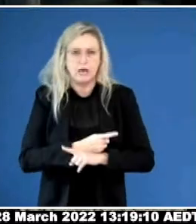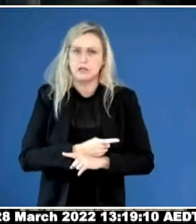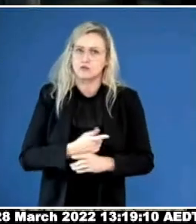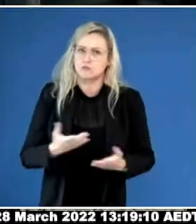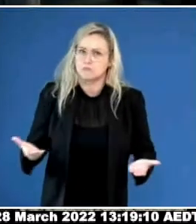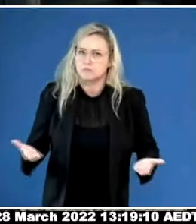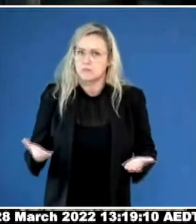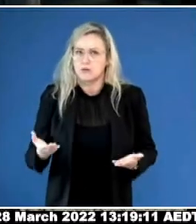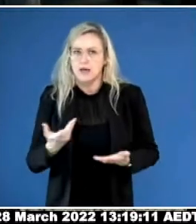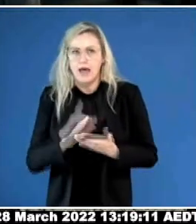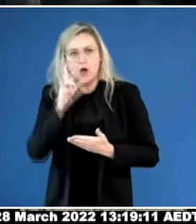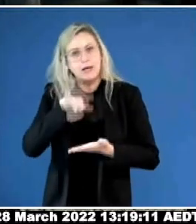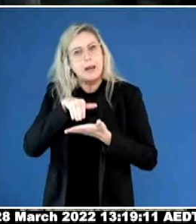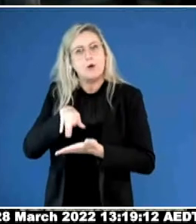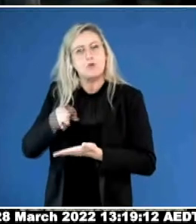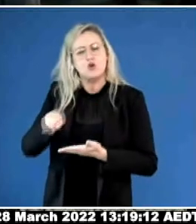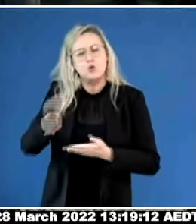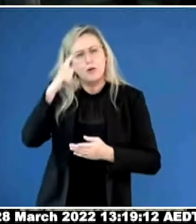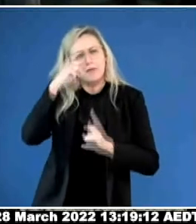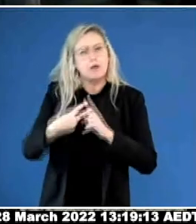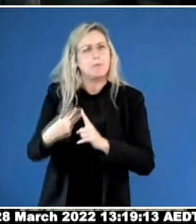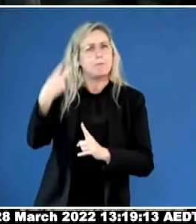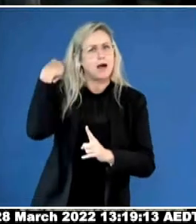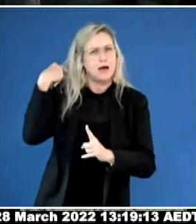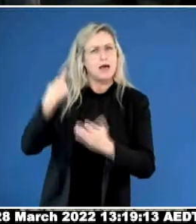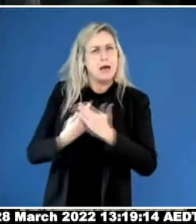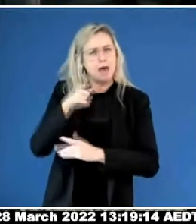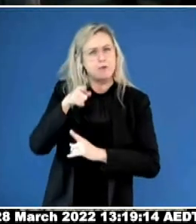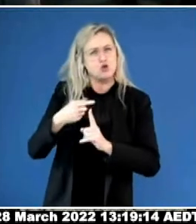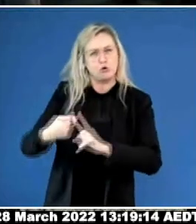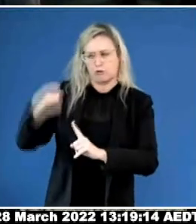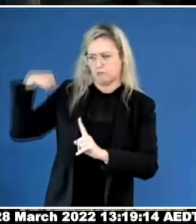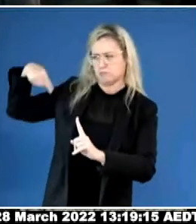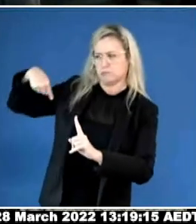you reflecting back on your experiences?